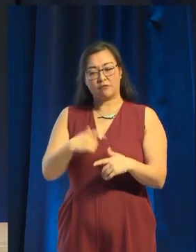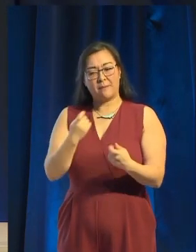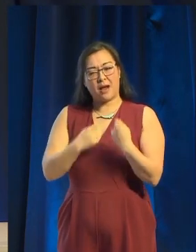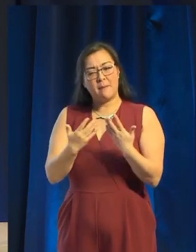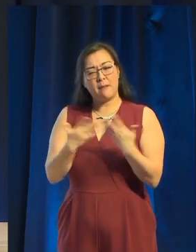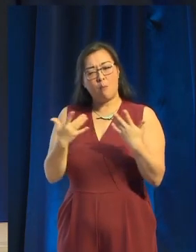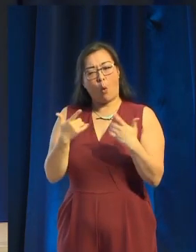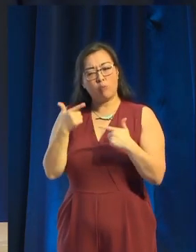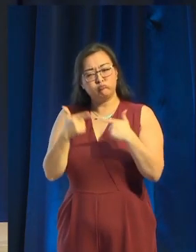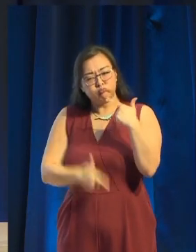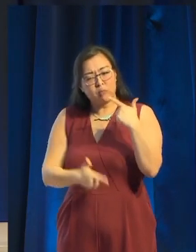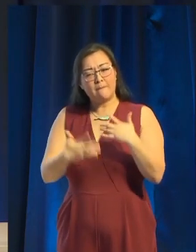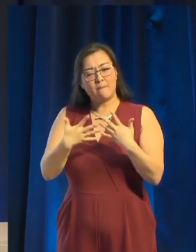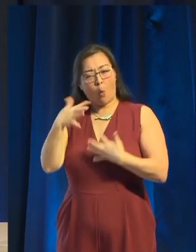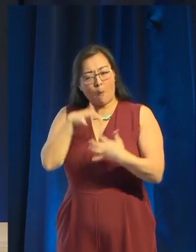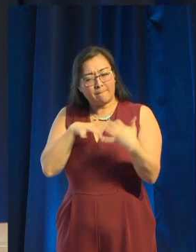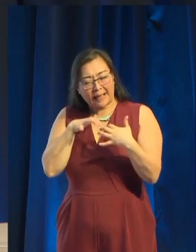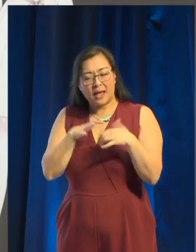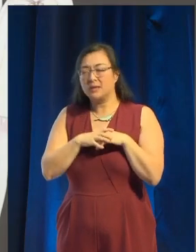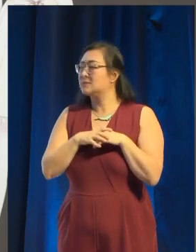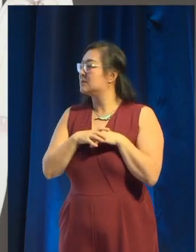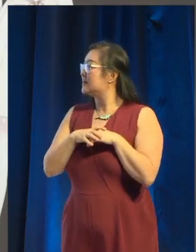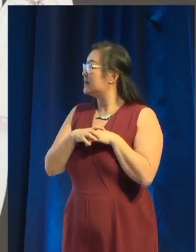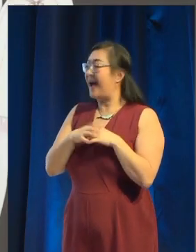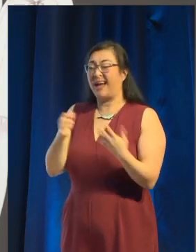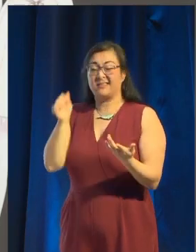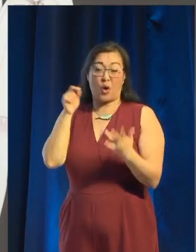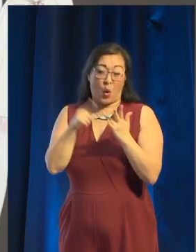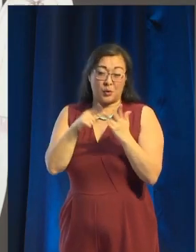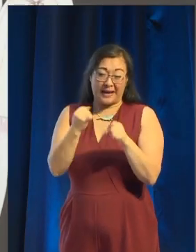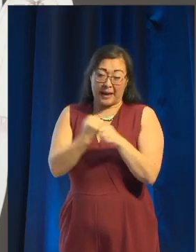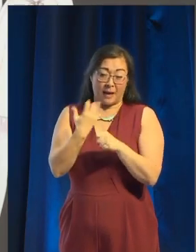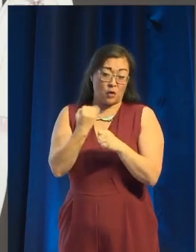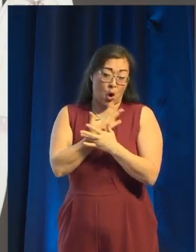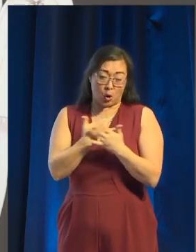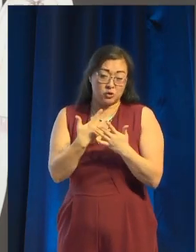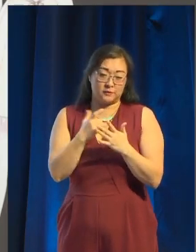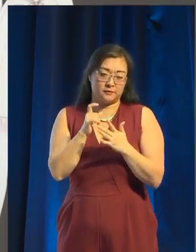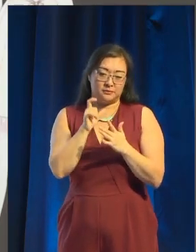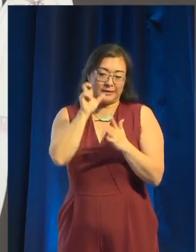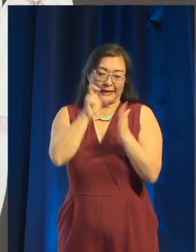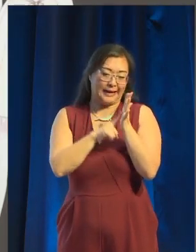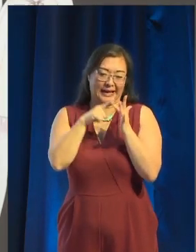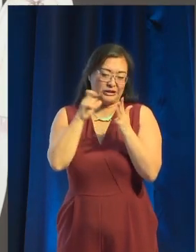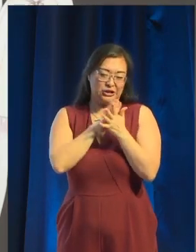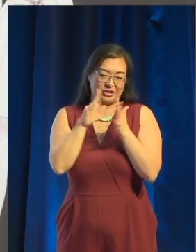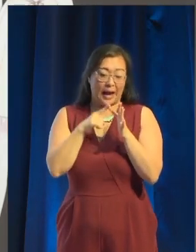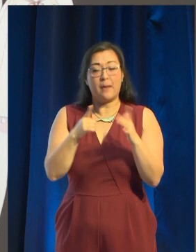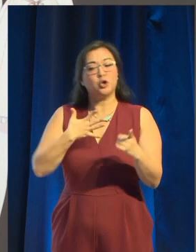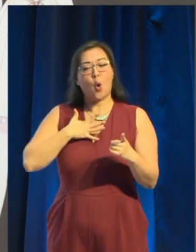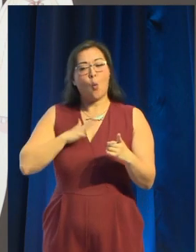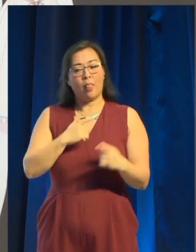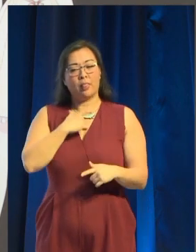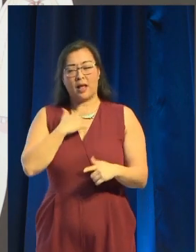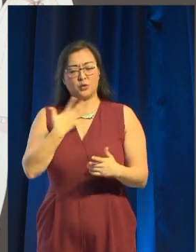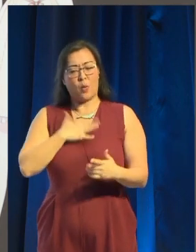orphan was used, and there are a lot of clichés used. But I didn't want her to feel like a blank sheet. And to